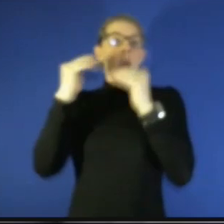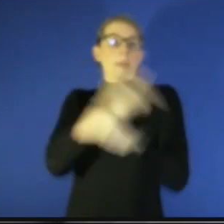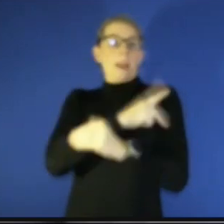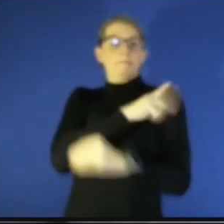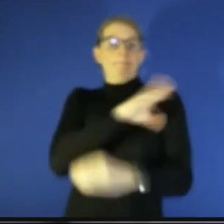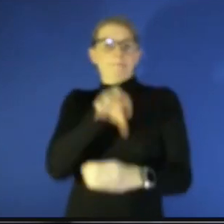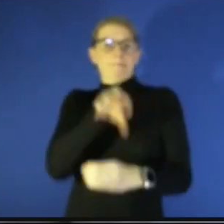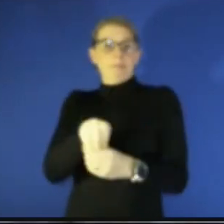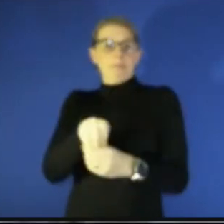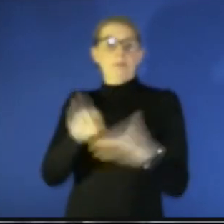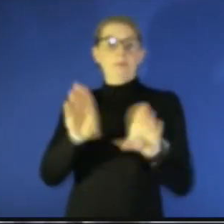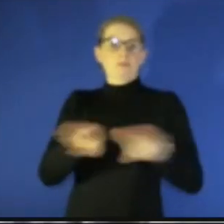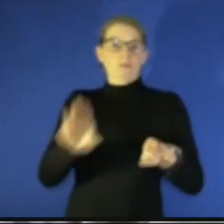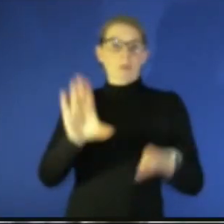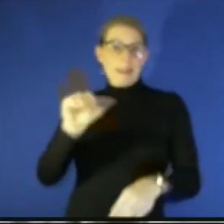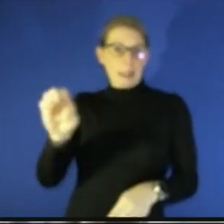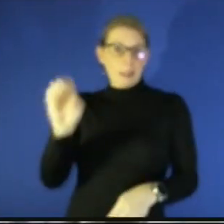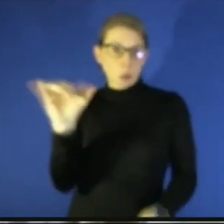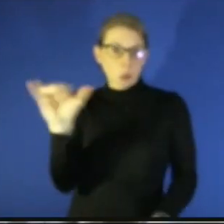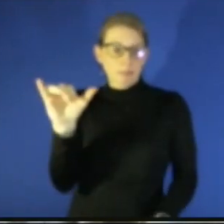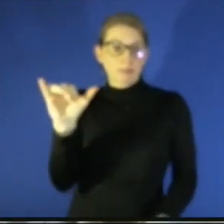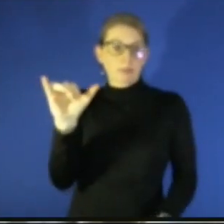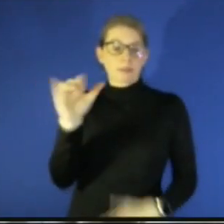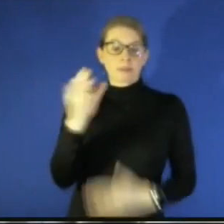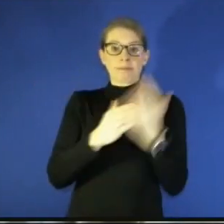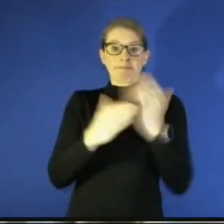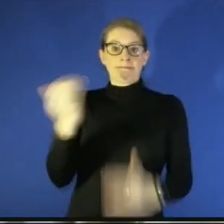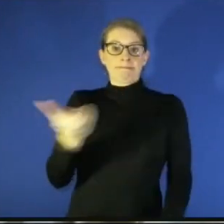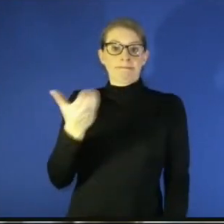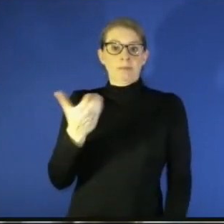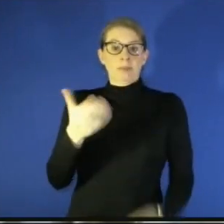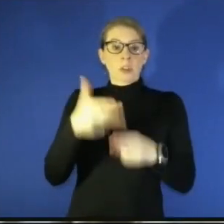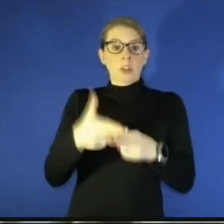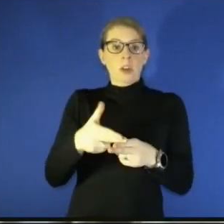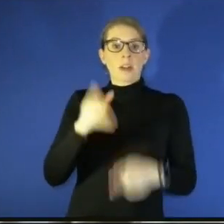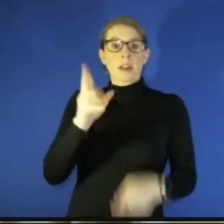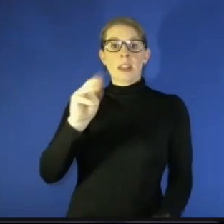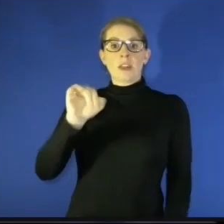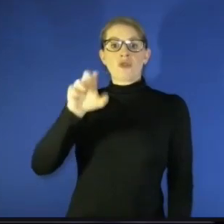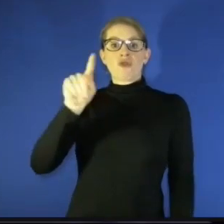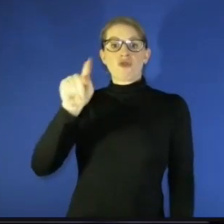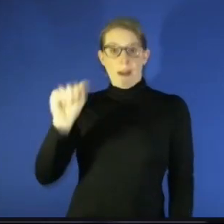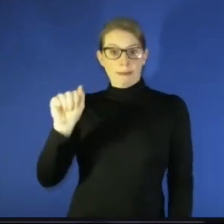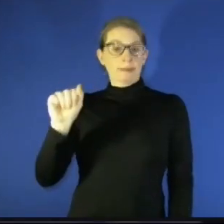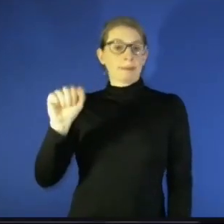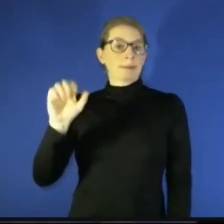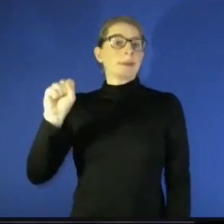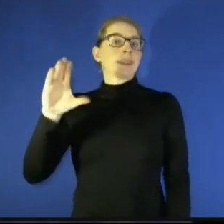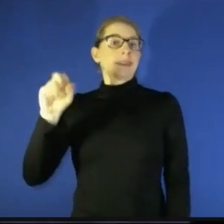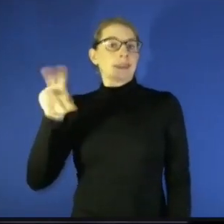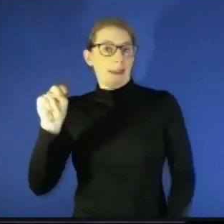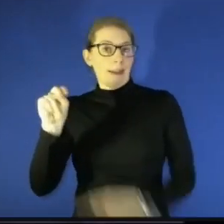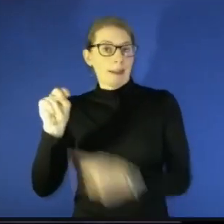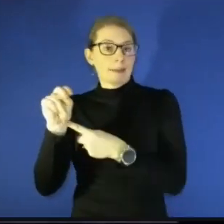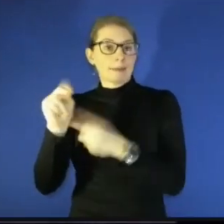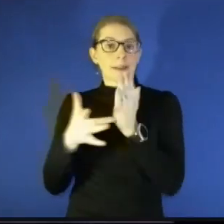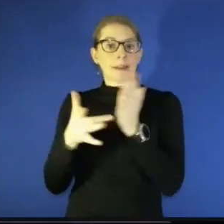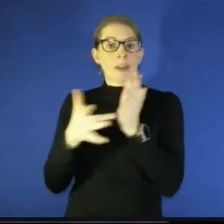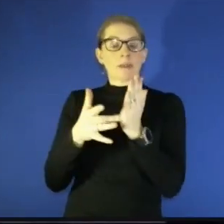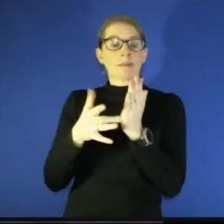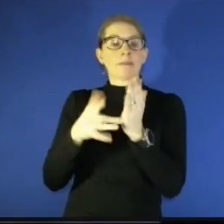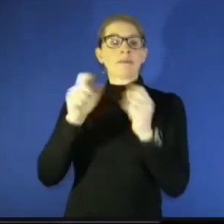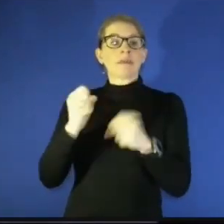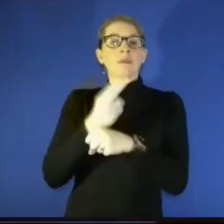cases as well. The handheld device called InfraScan technology uses infrared technology to identify signs of